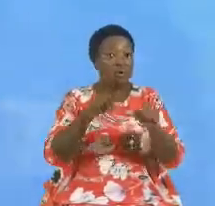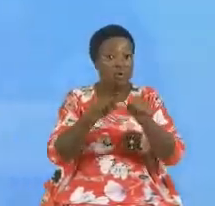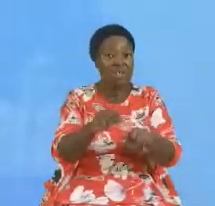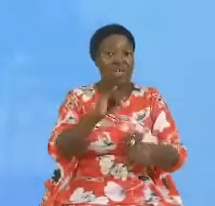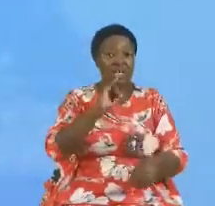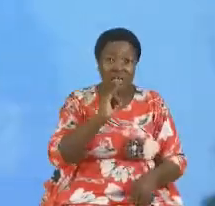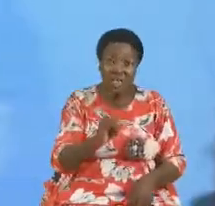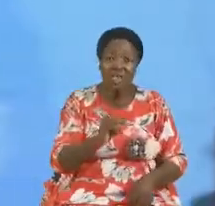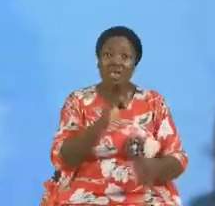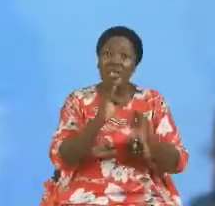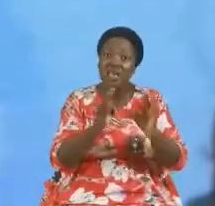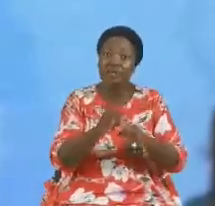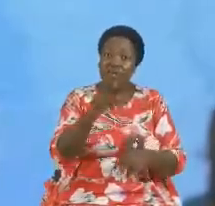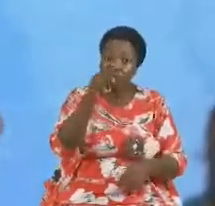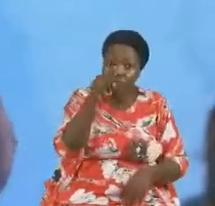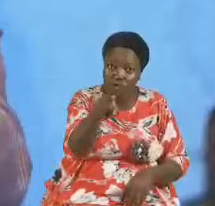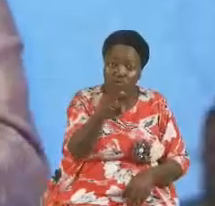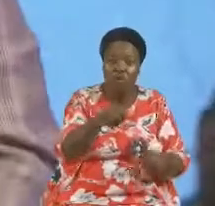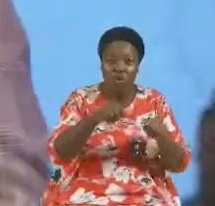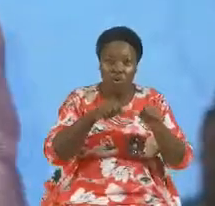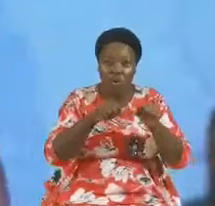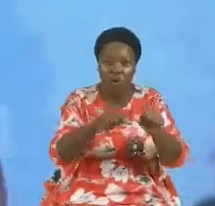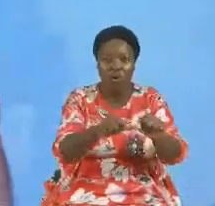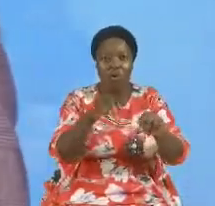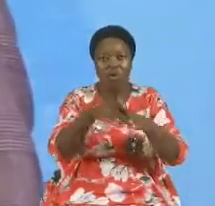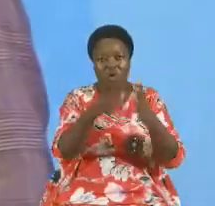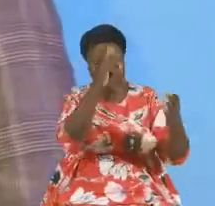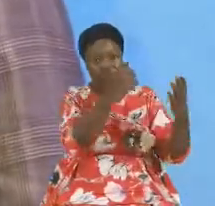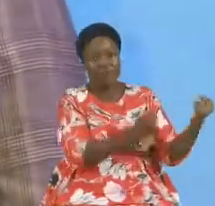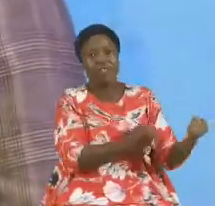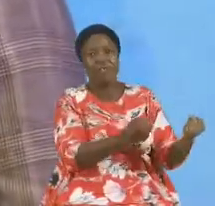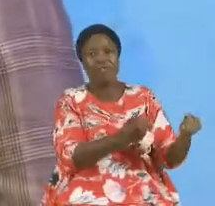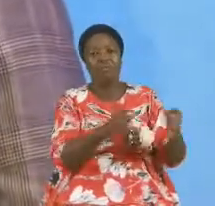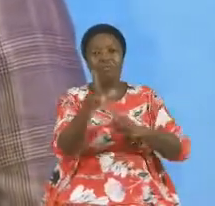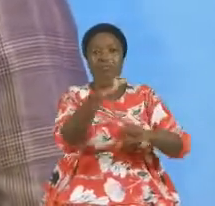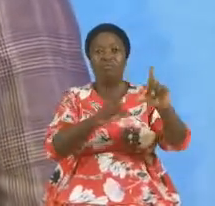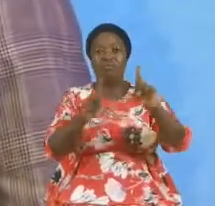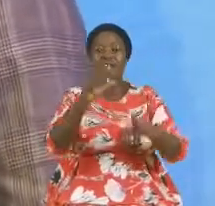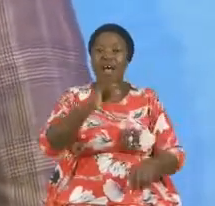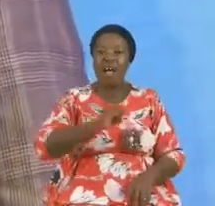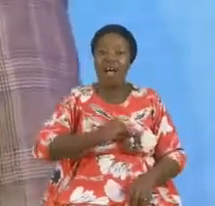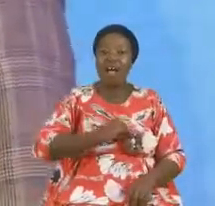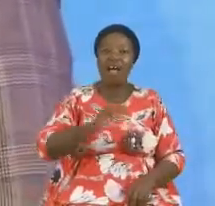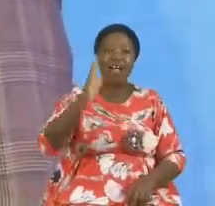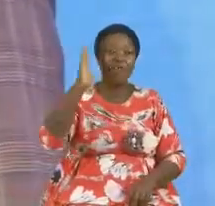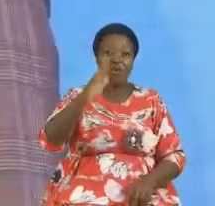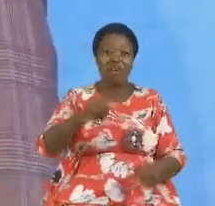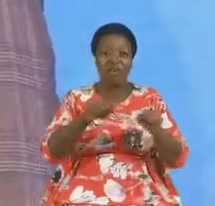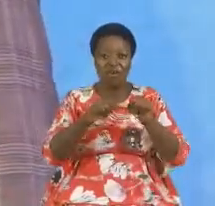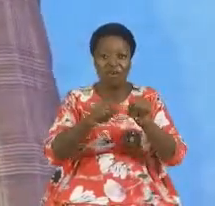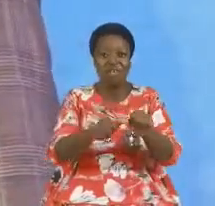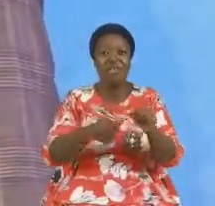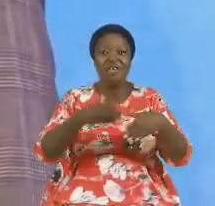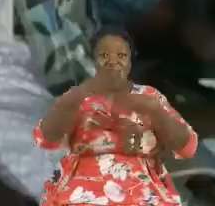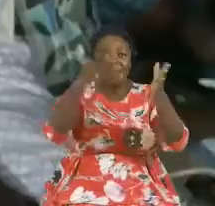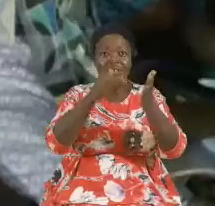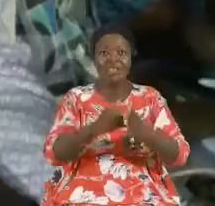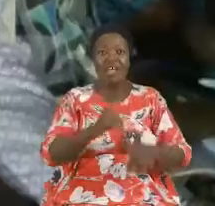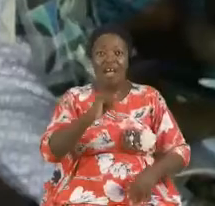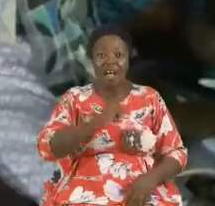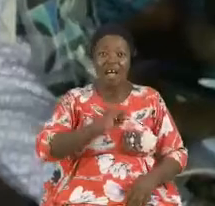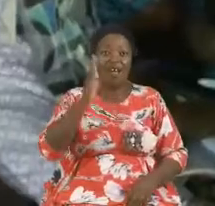will continue and the way the salvation will continue, if ye continue in the faith, I will